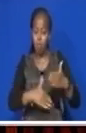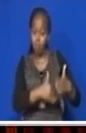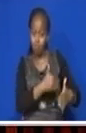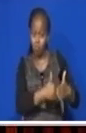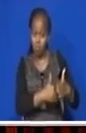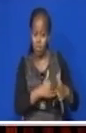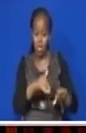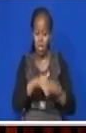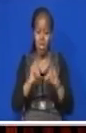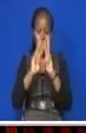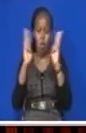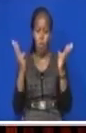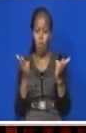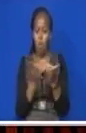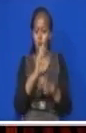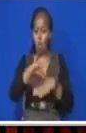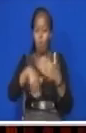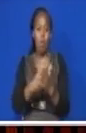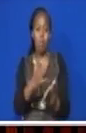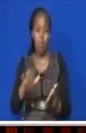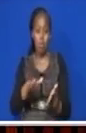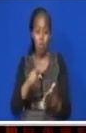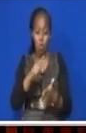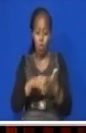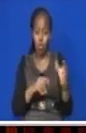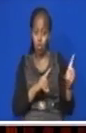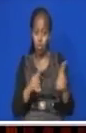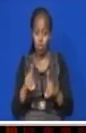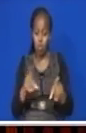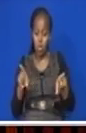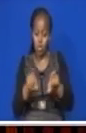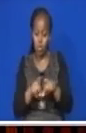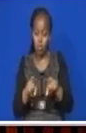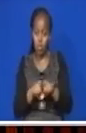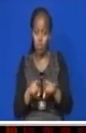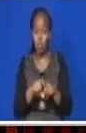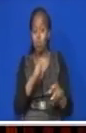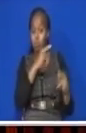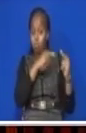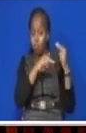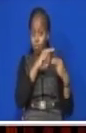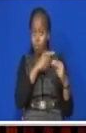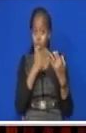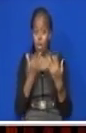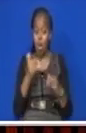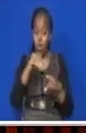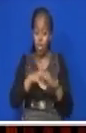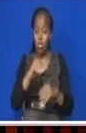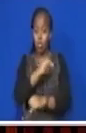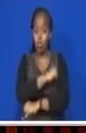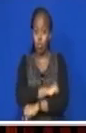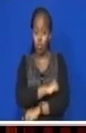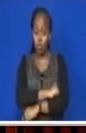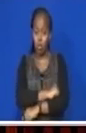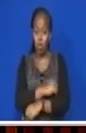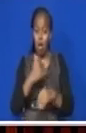world, everywhere. So all that you do is social studies. Now in our school we have we have